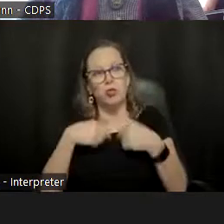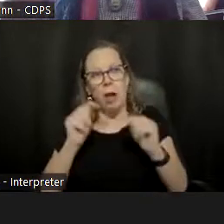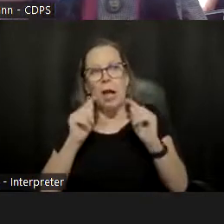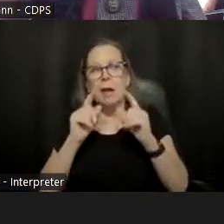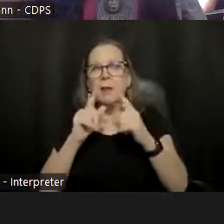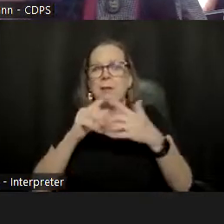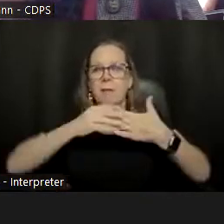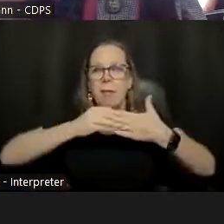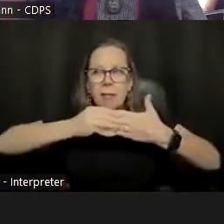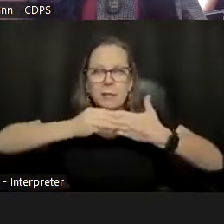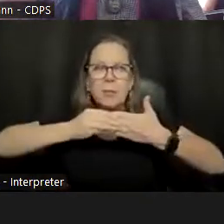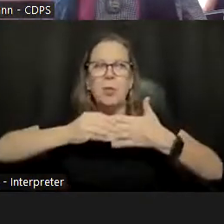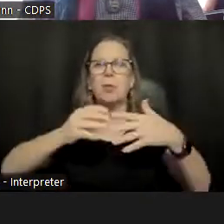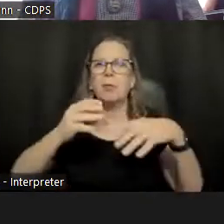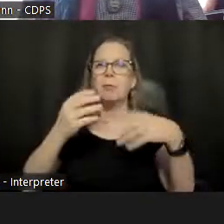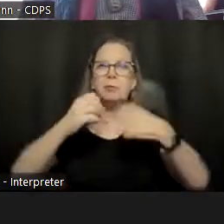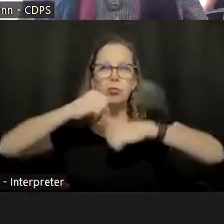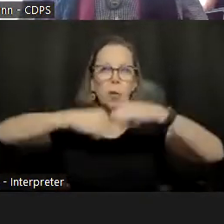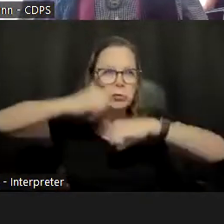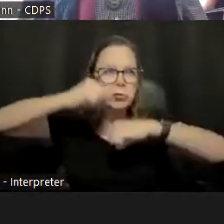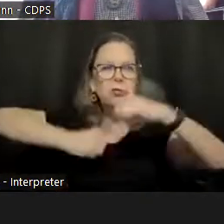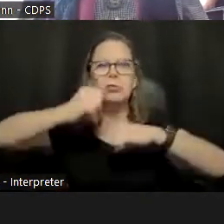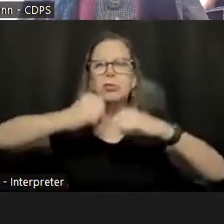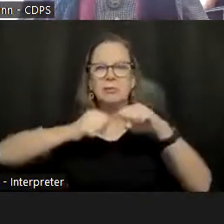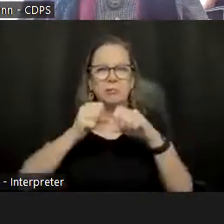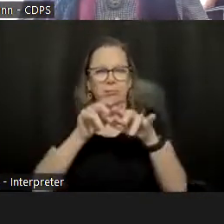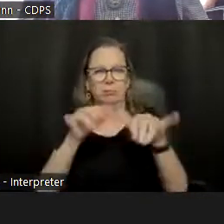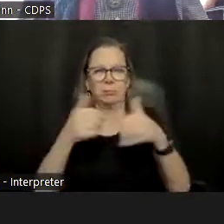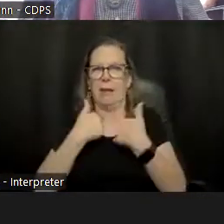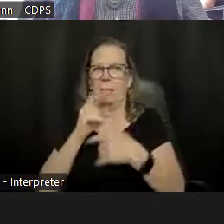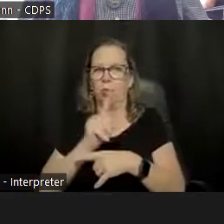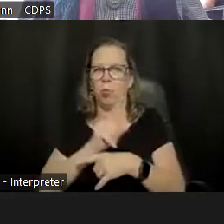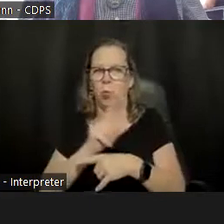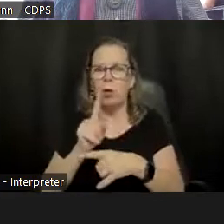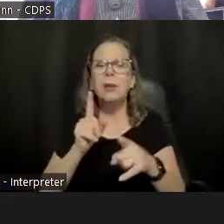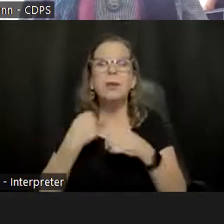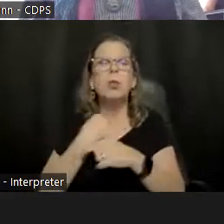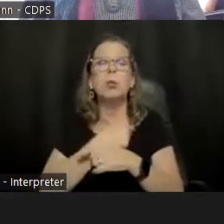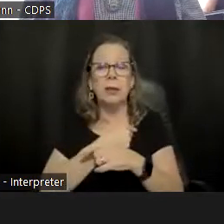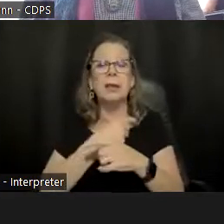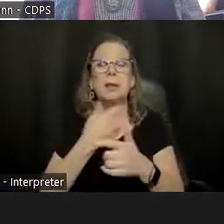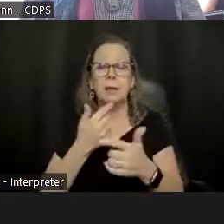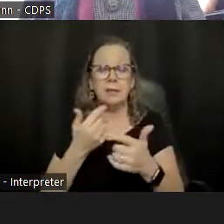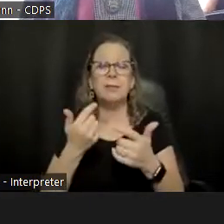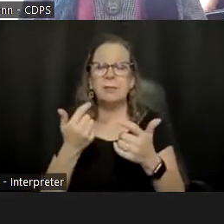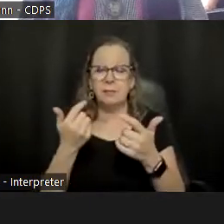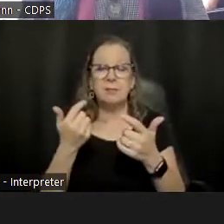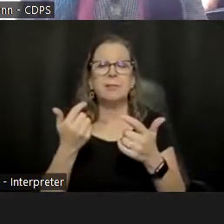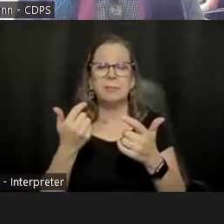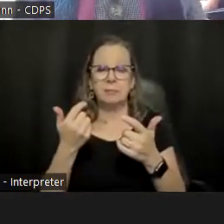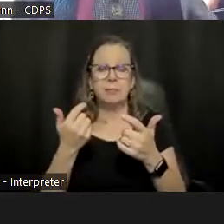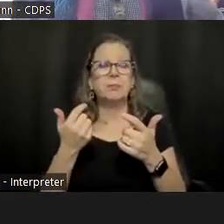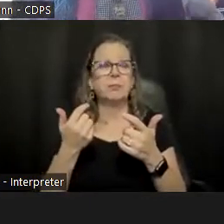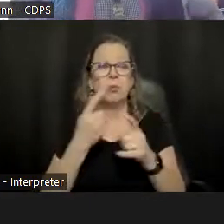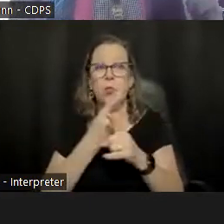the structures and infrastructures that we have at 211. We have, we've